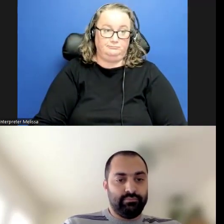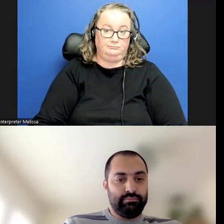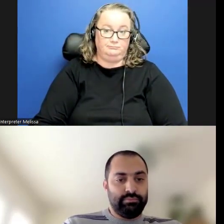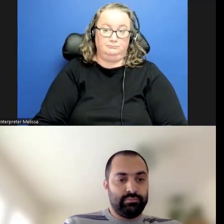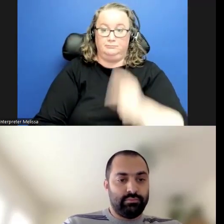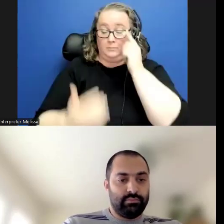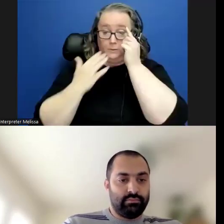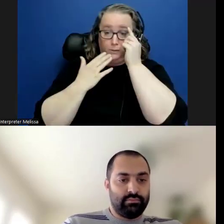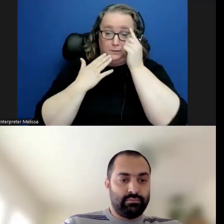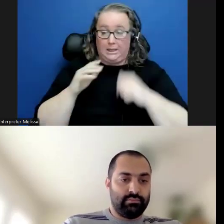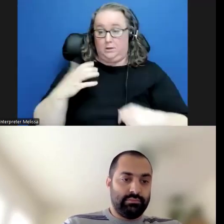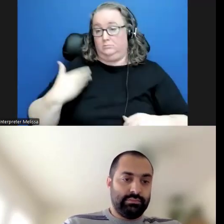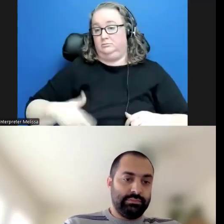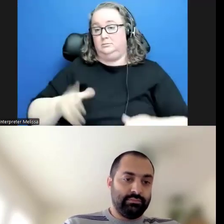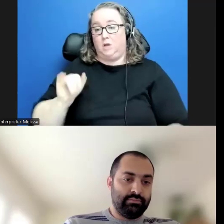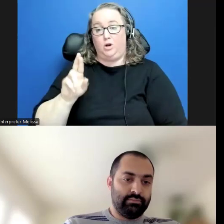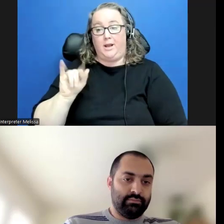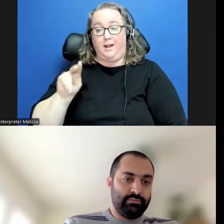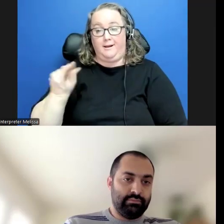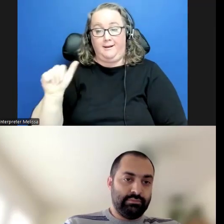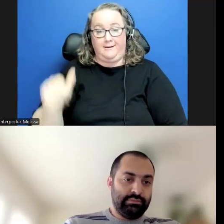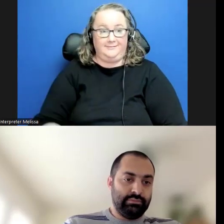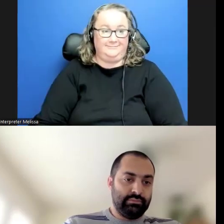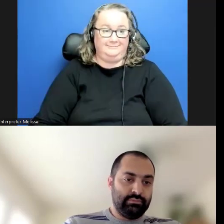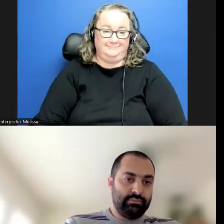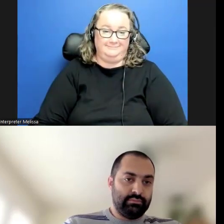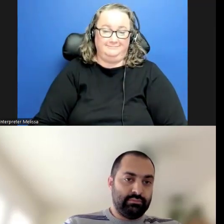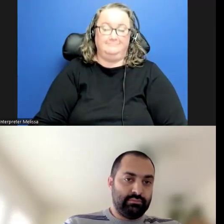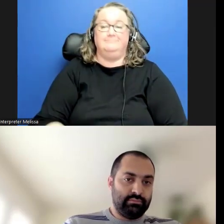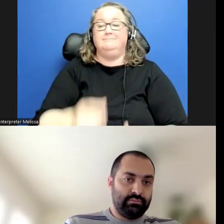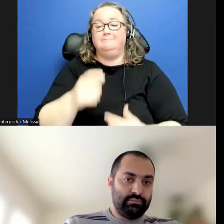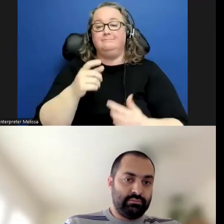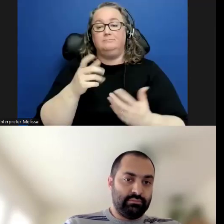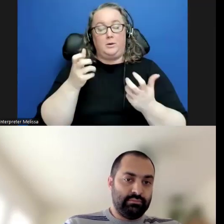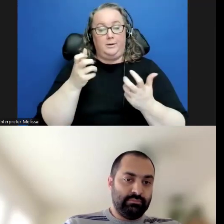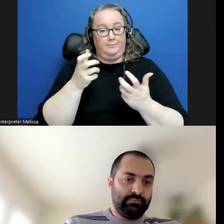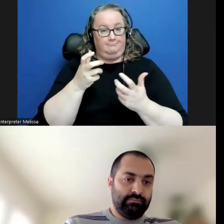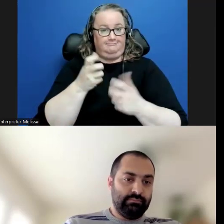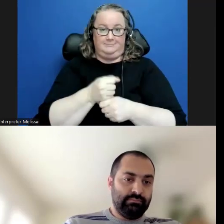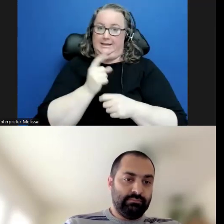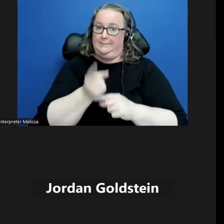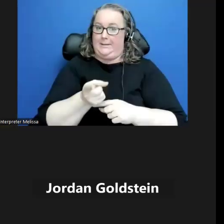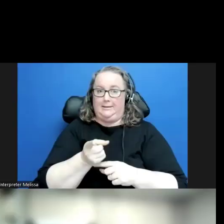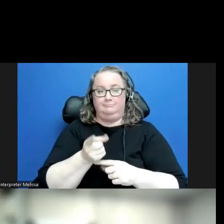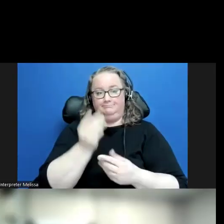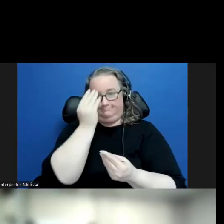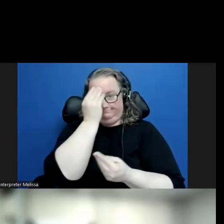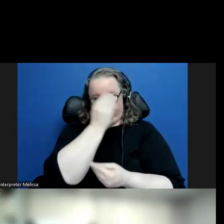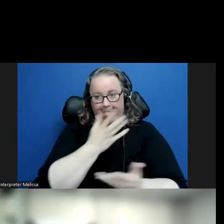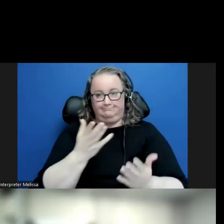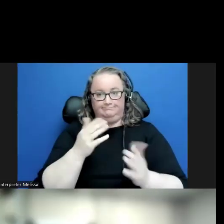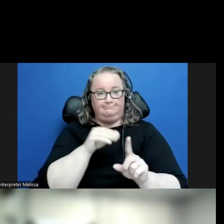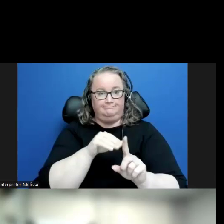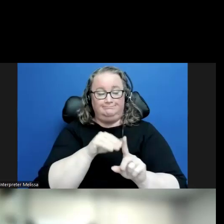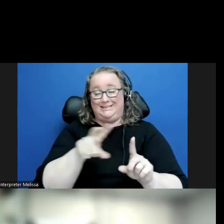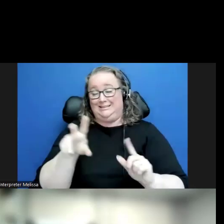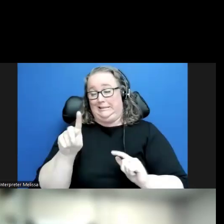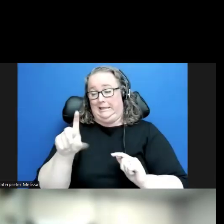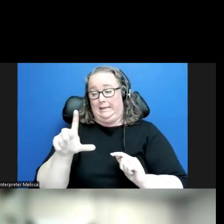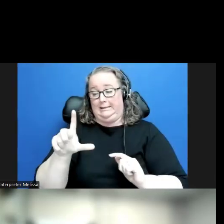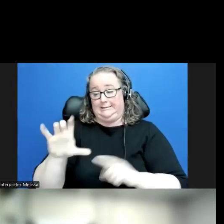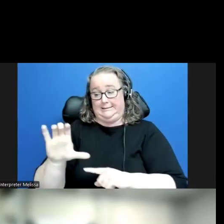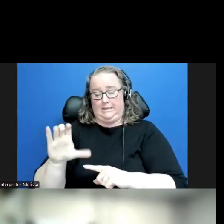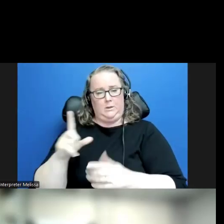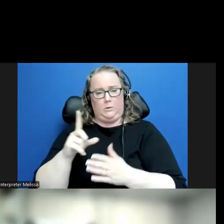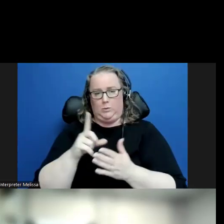Thank you, Jordan. This is Ariana. We want to take a brief moment to just remind folks about what DLC is and what